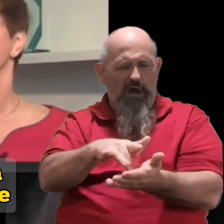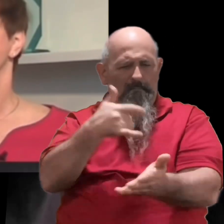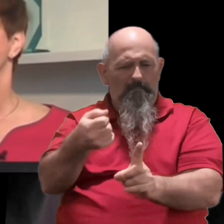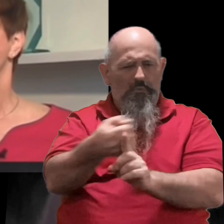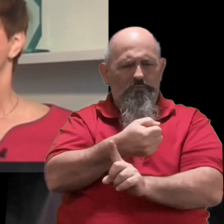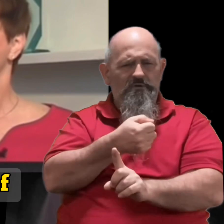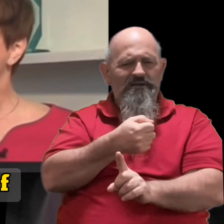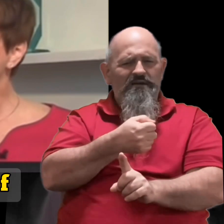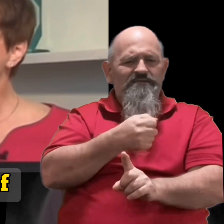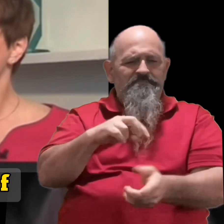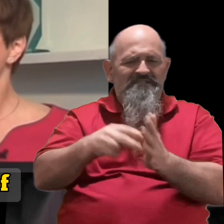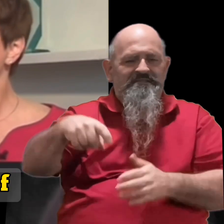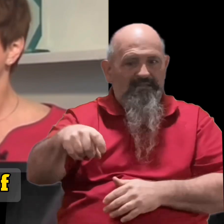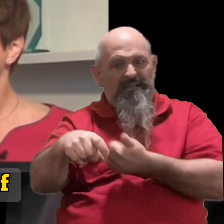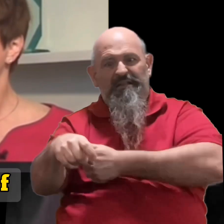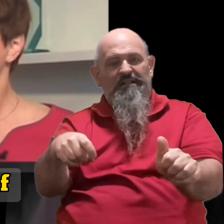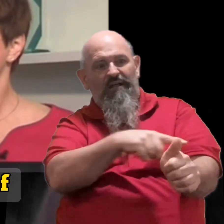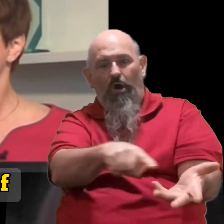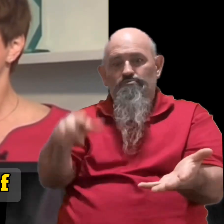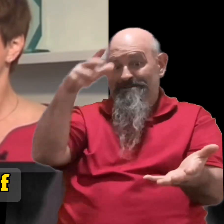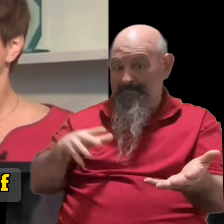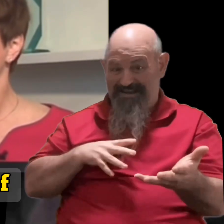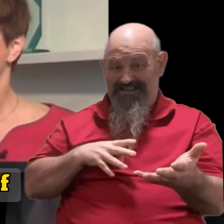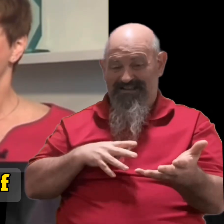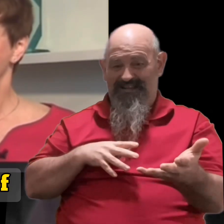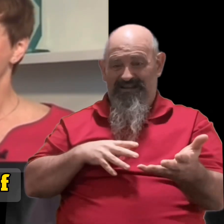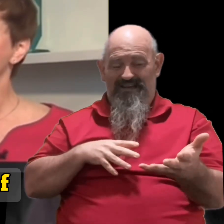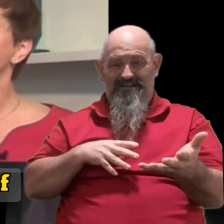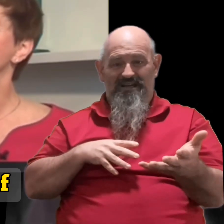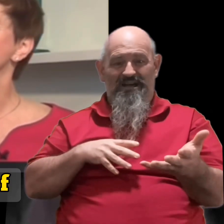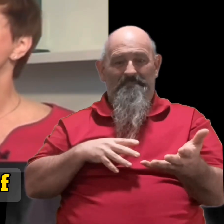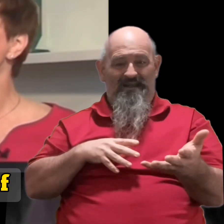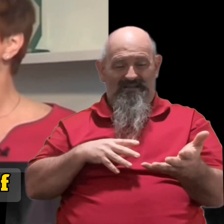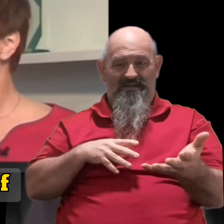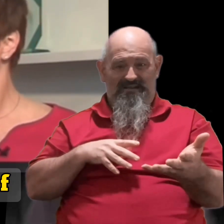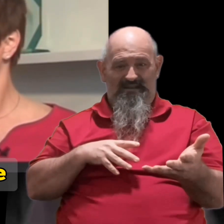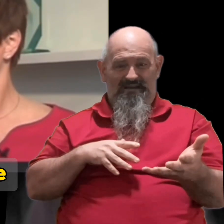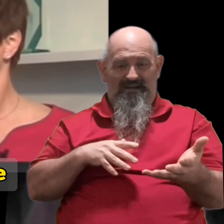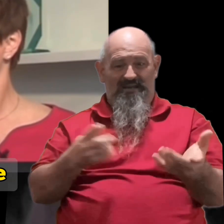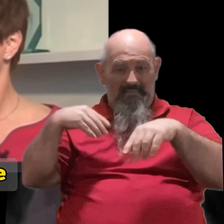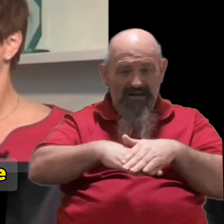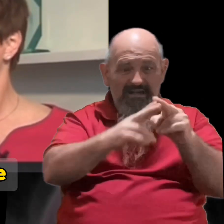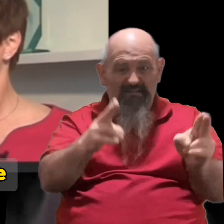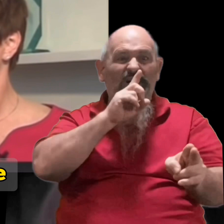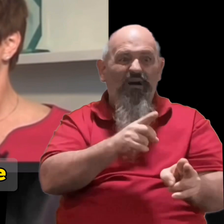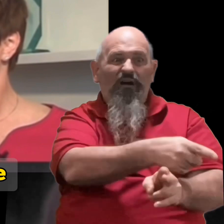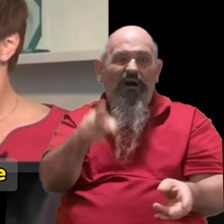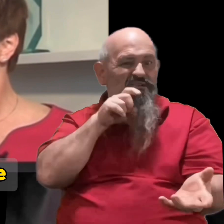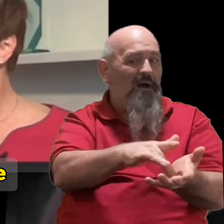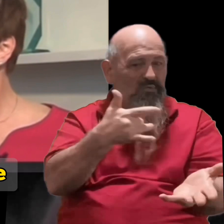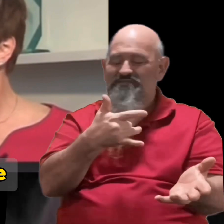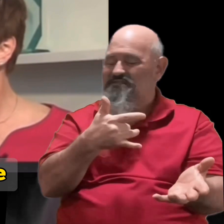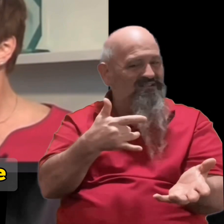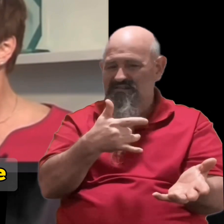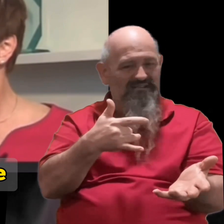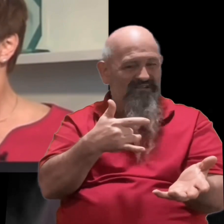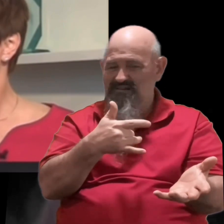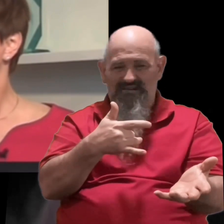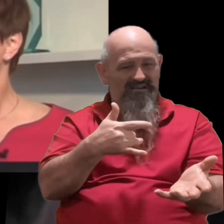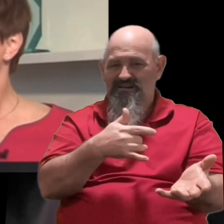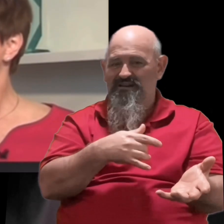abuse. That doesn't mean necessarily that any of those men coming into the house are the